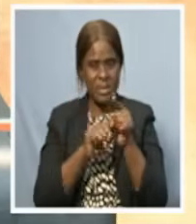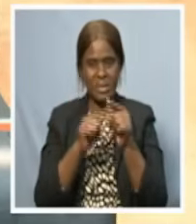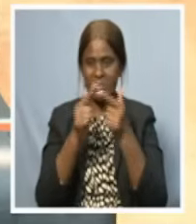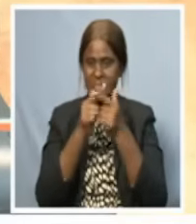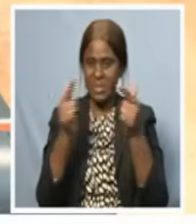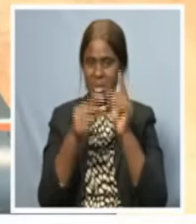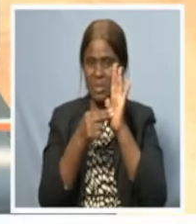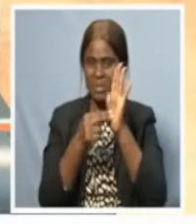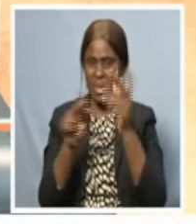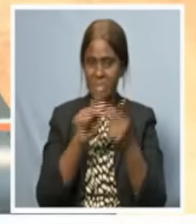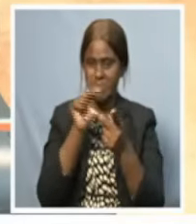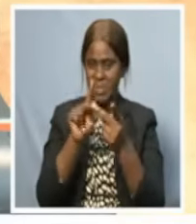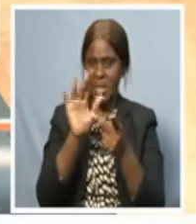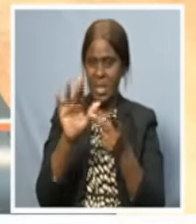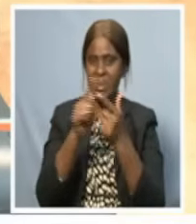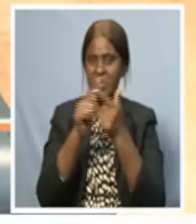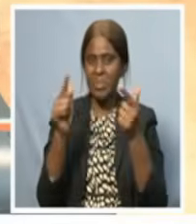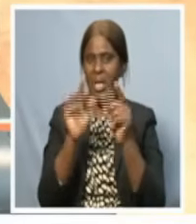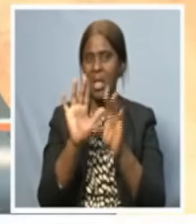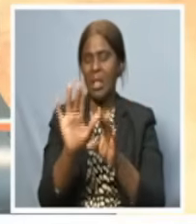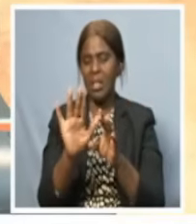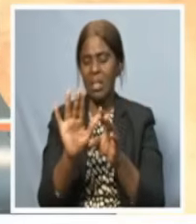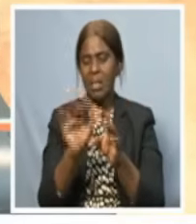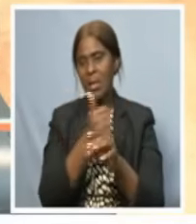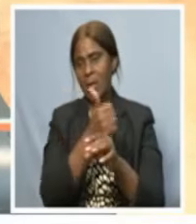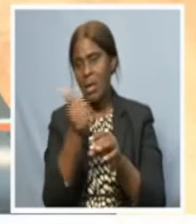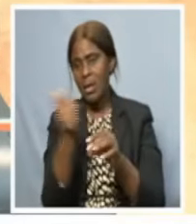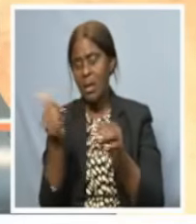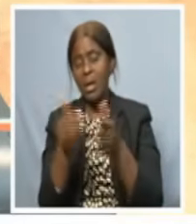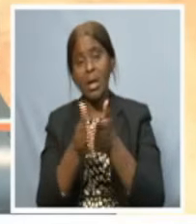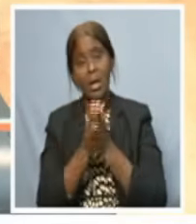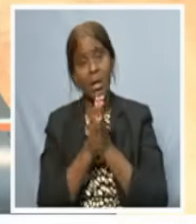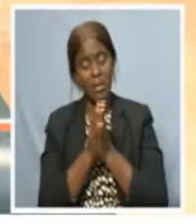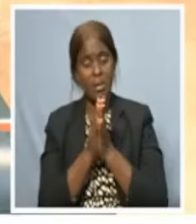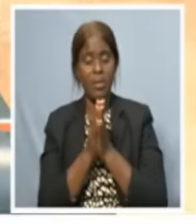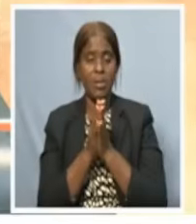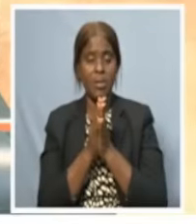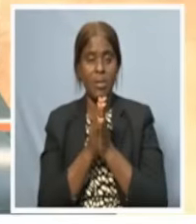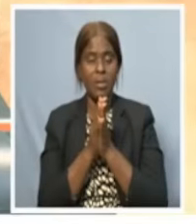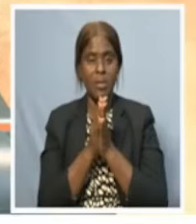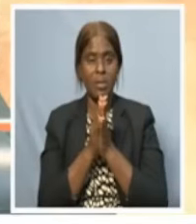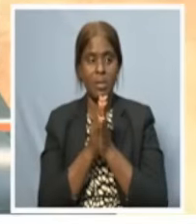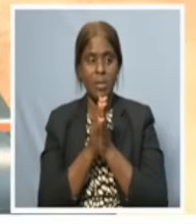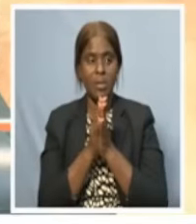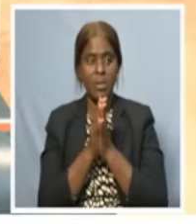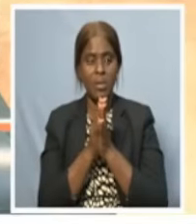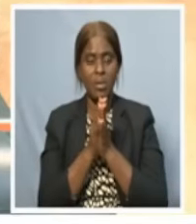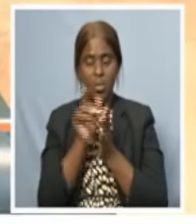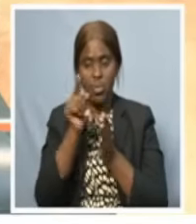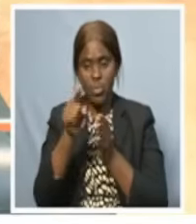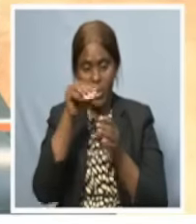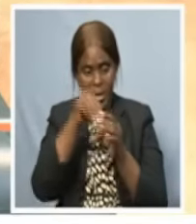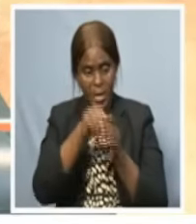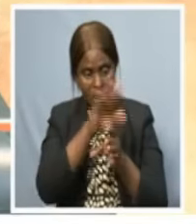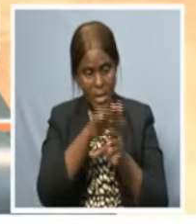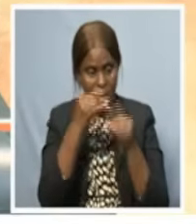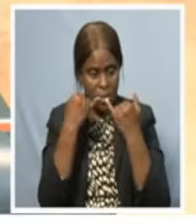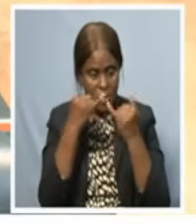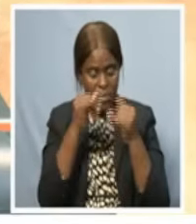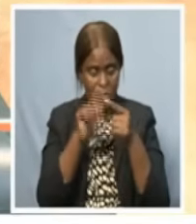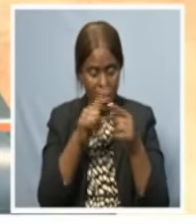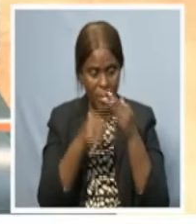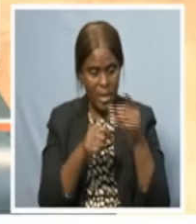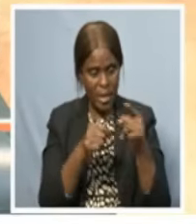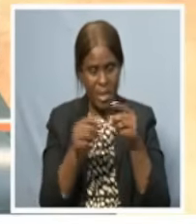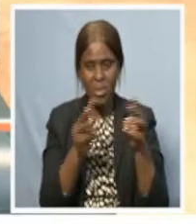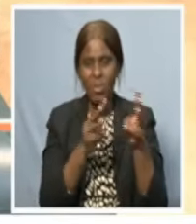so big. Others are asking, you are in the database, but